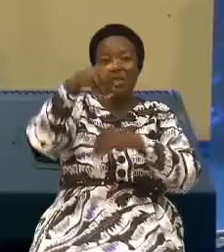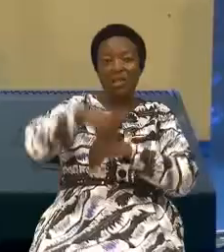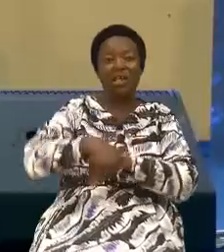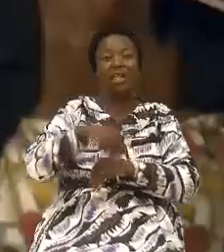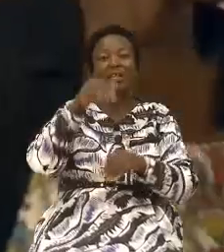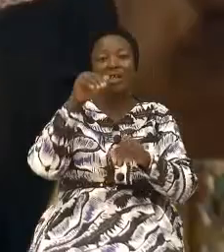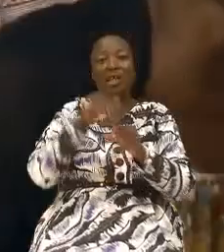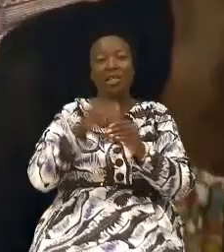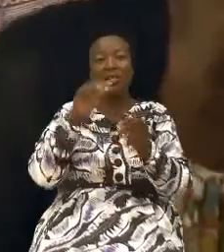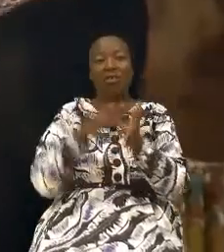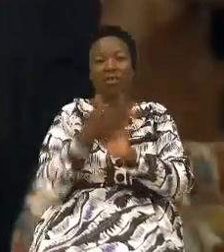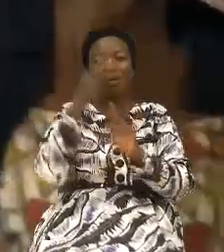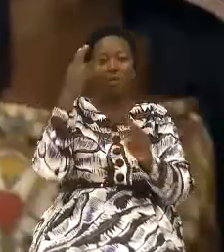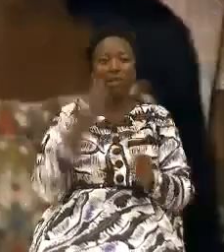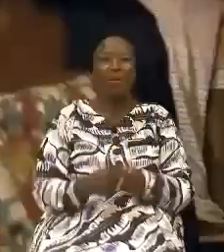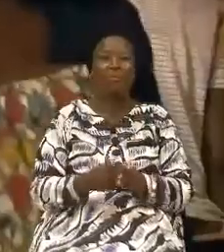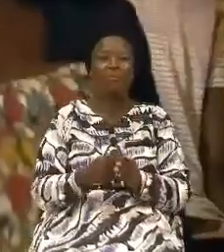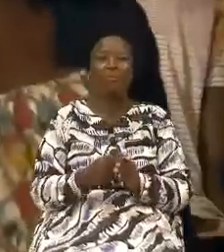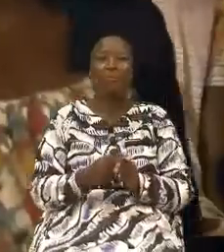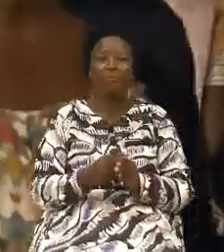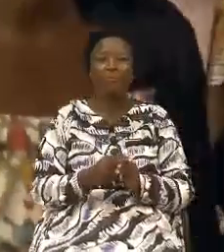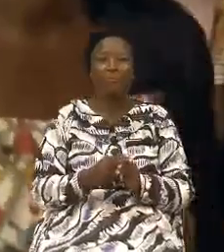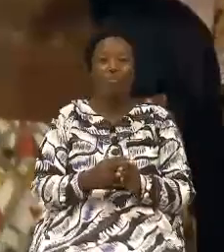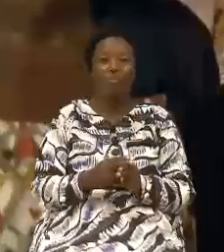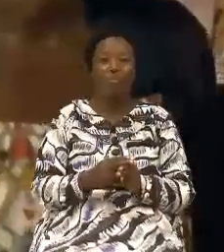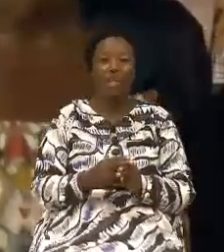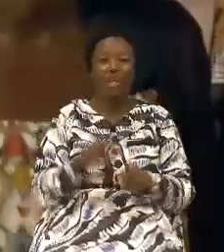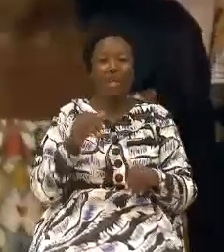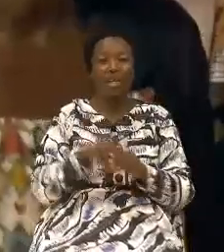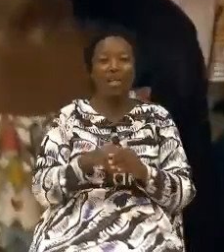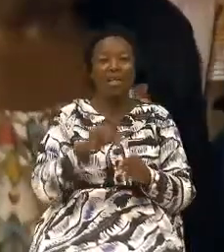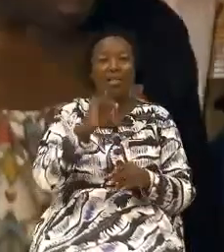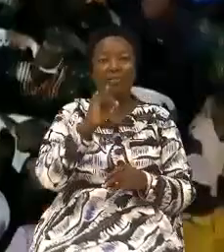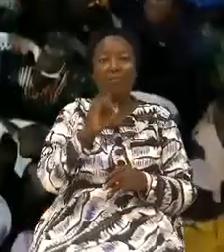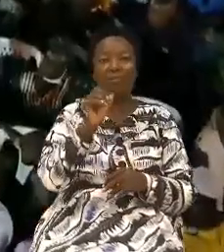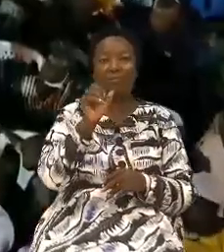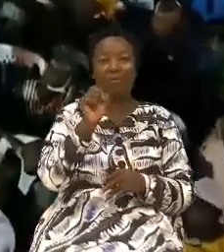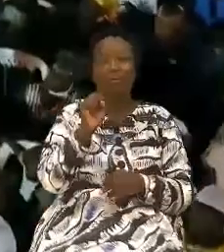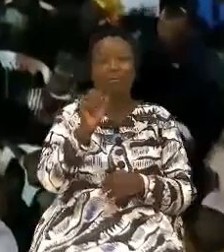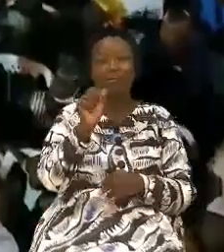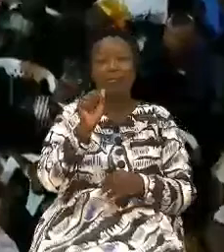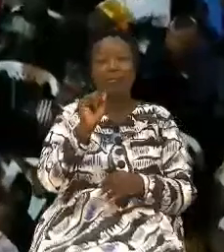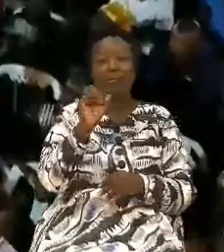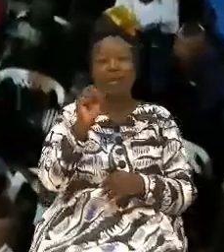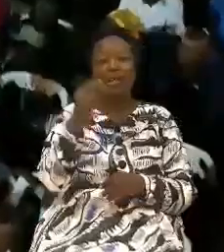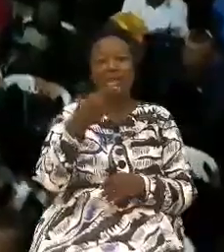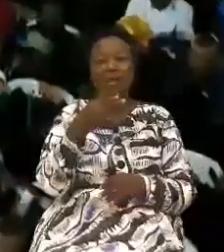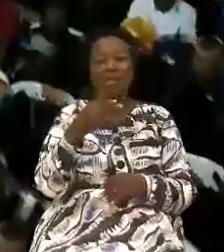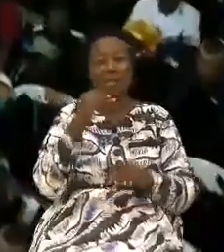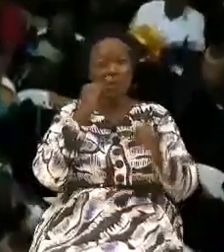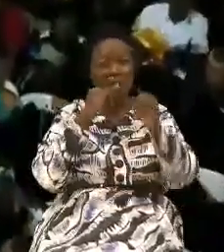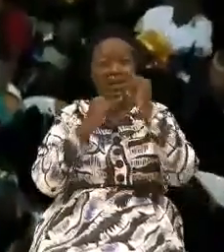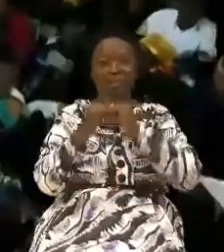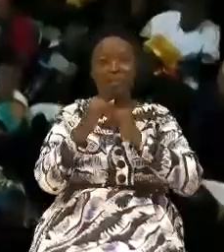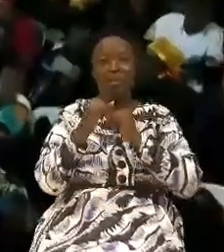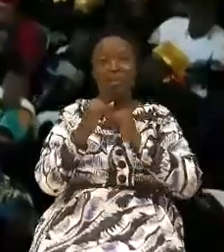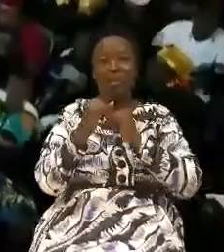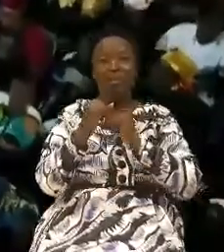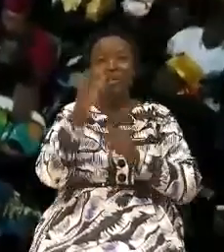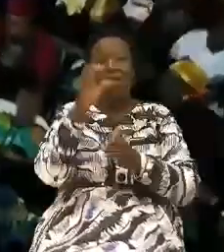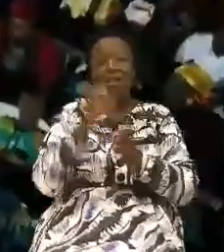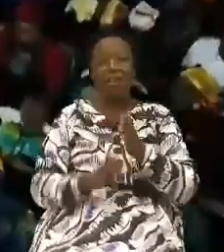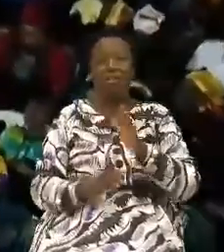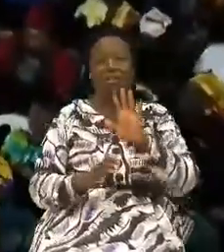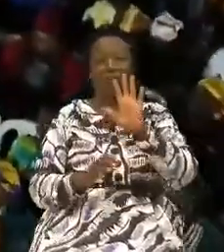Jesus' name. Isaiah chapter 58, we're reading from verse 11.